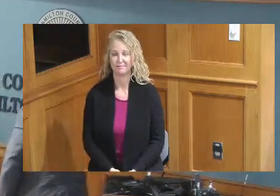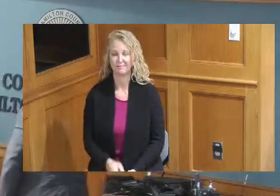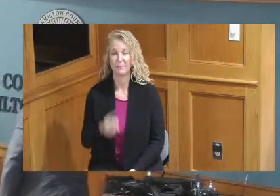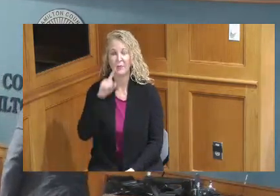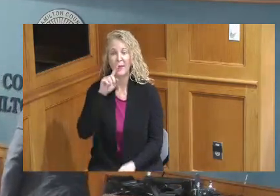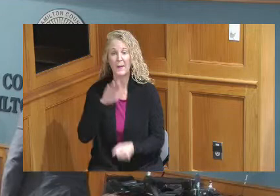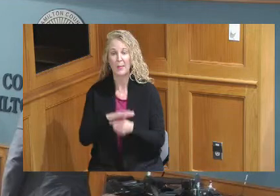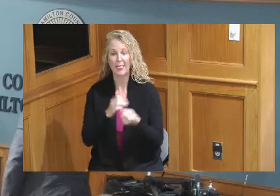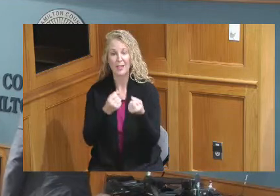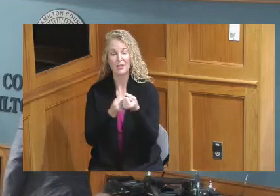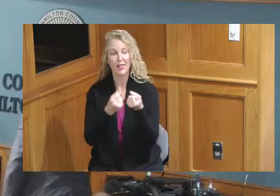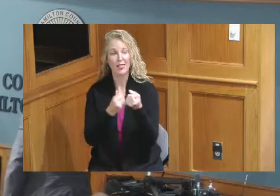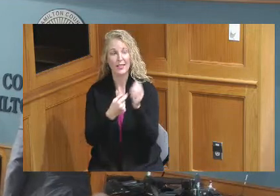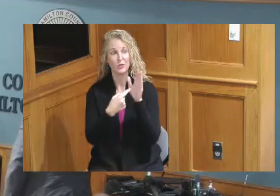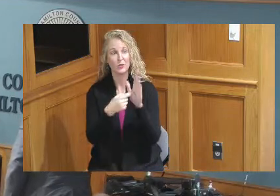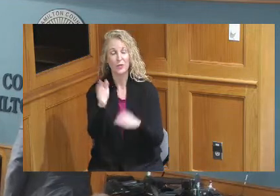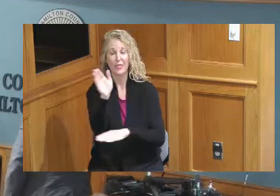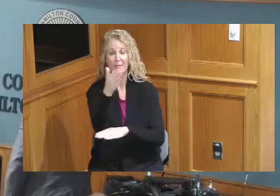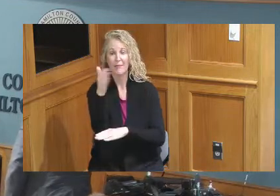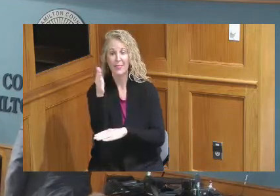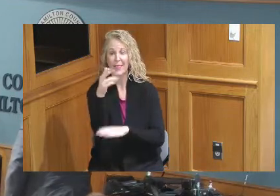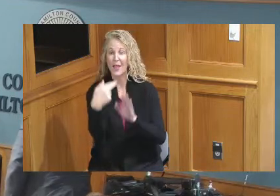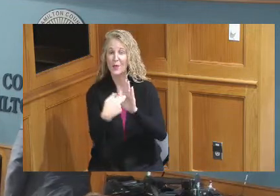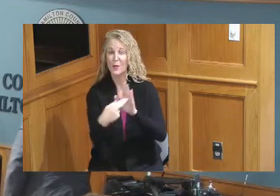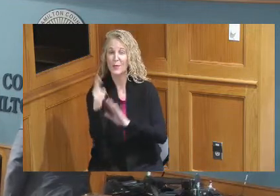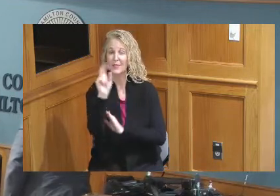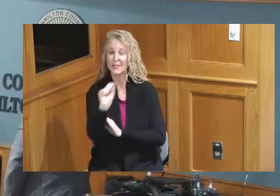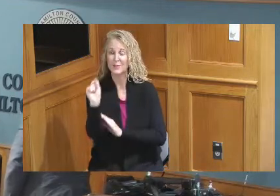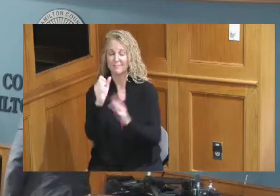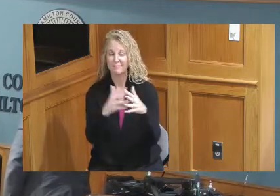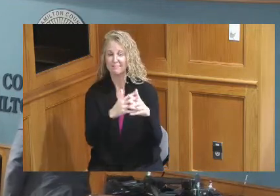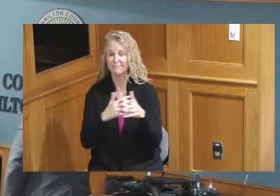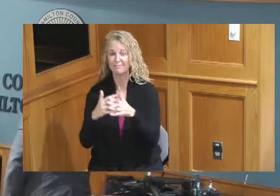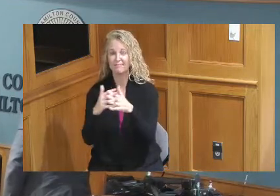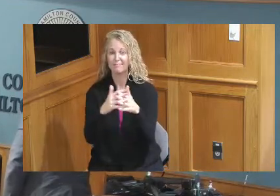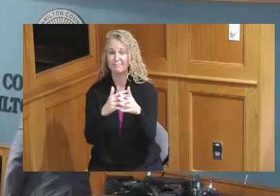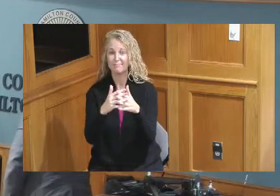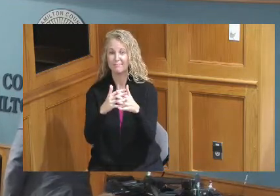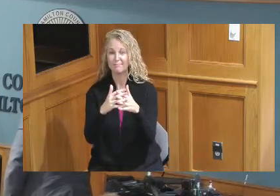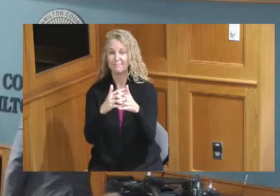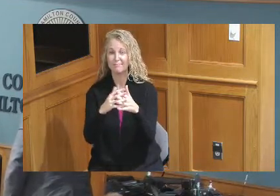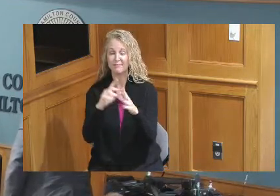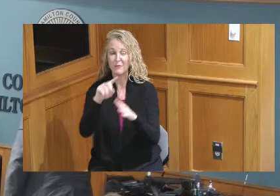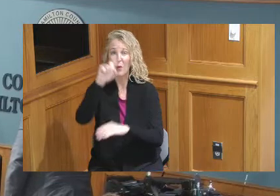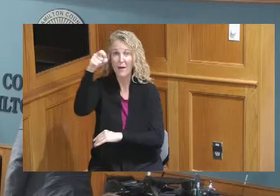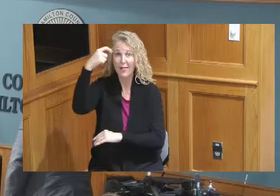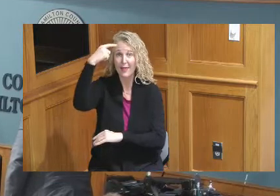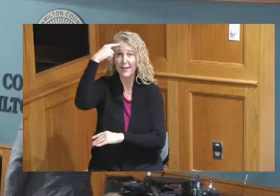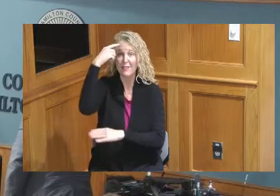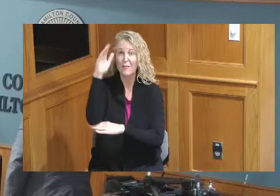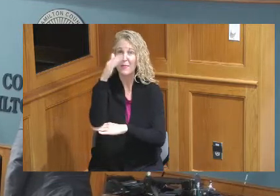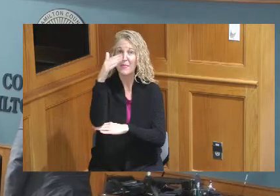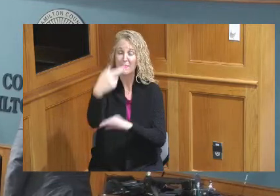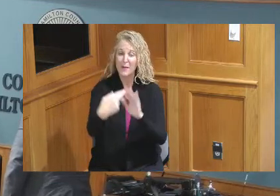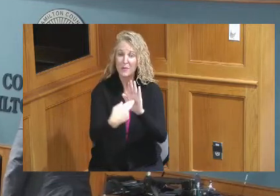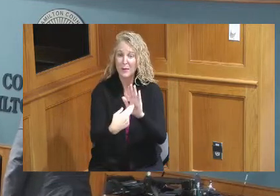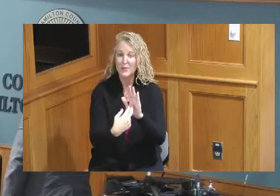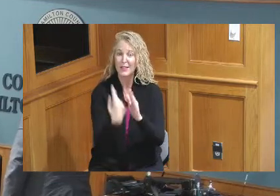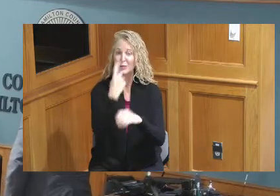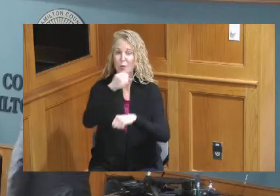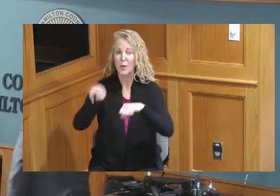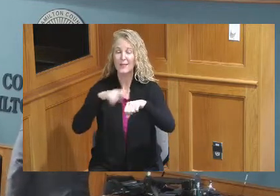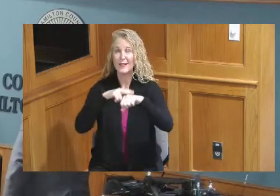I pledge allegiance to the flag of the United States of America and to the Republic for which it